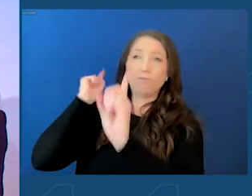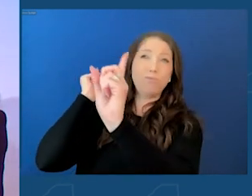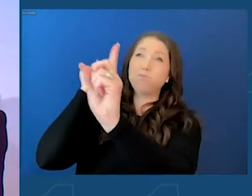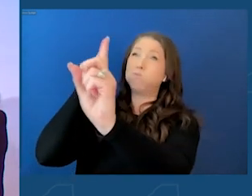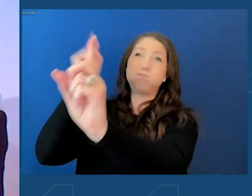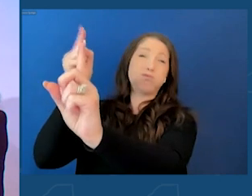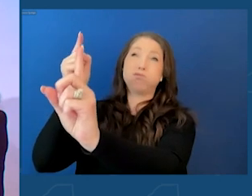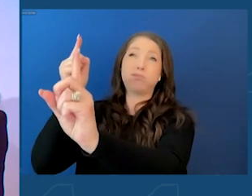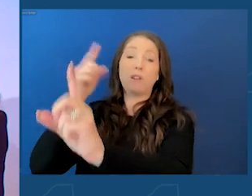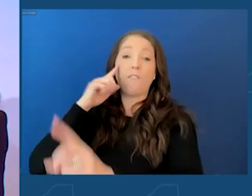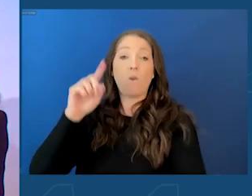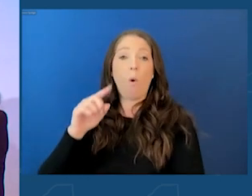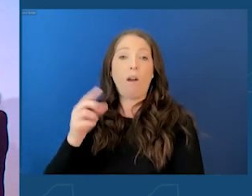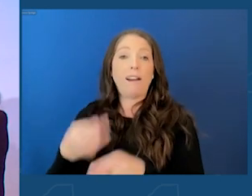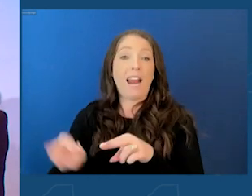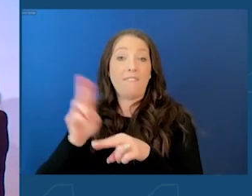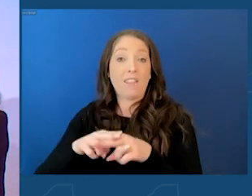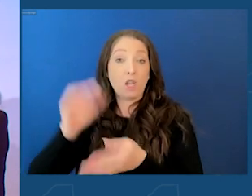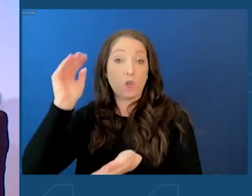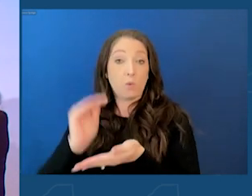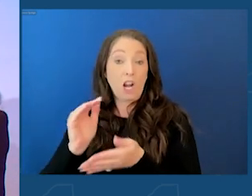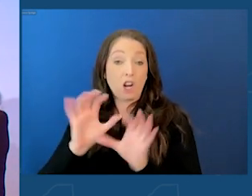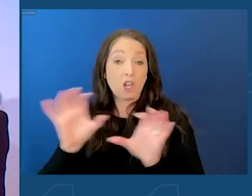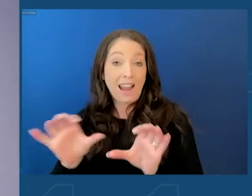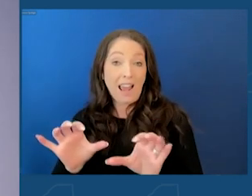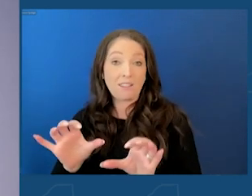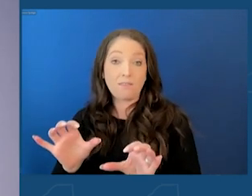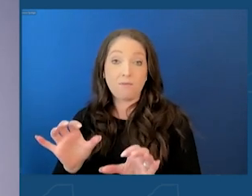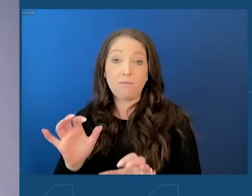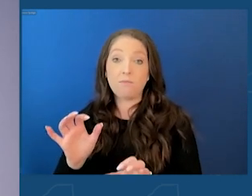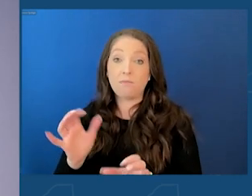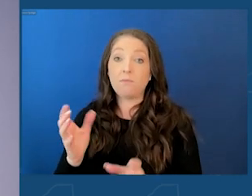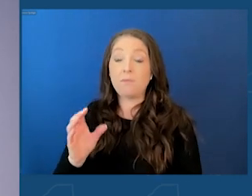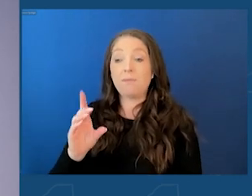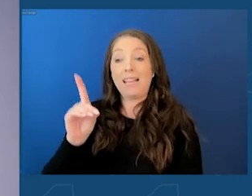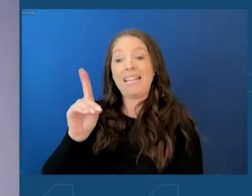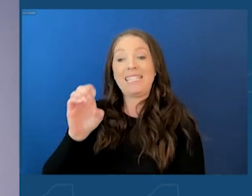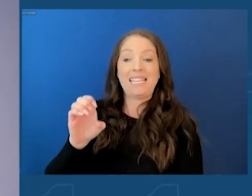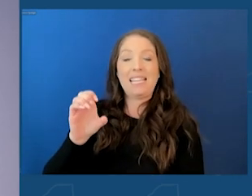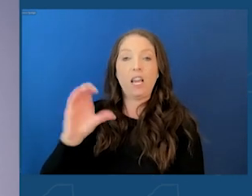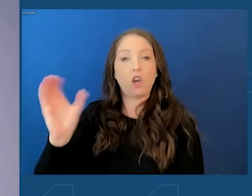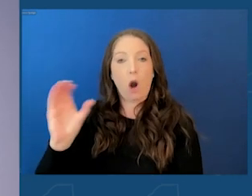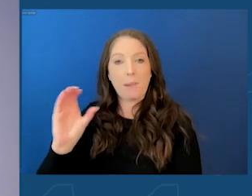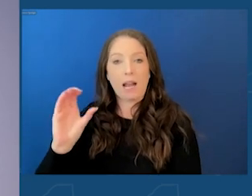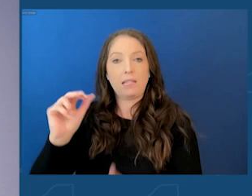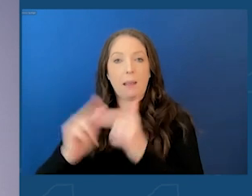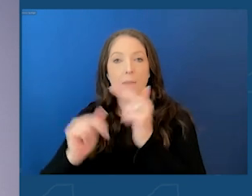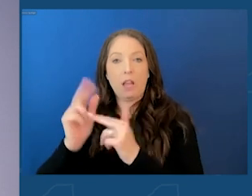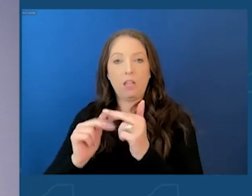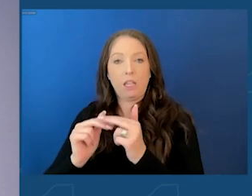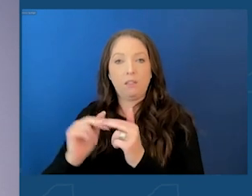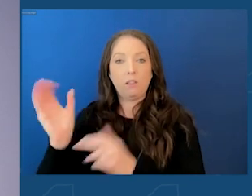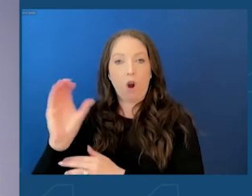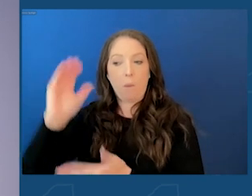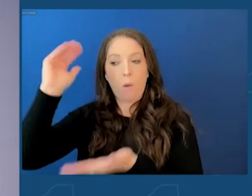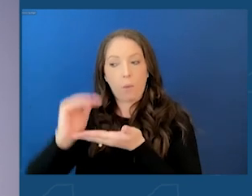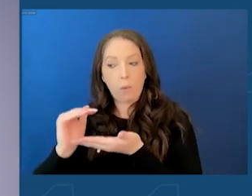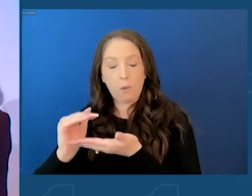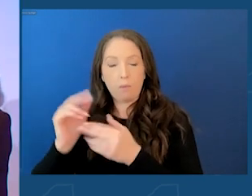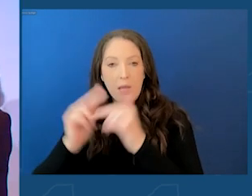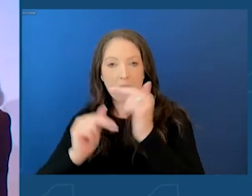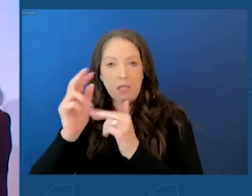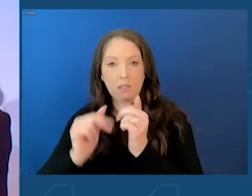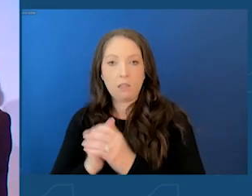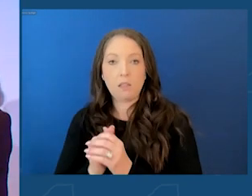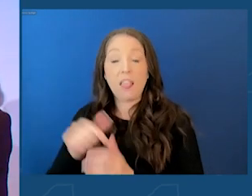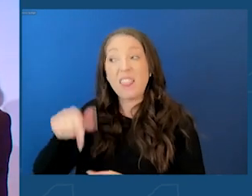the Inflation Reduction Act is our big bet on decarbonizing buildings. This is the hardest thing we can do, and